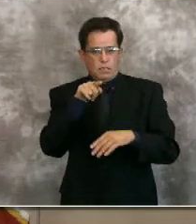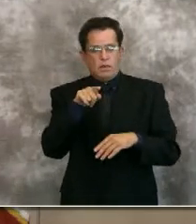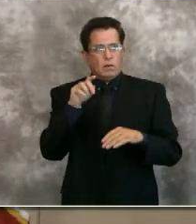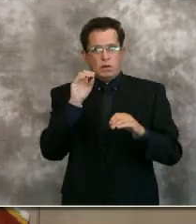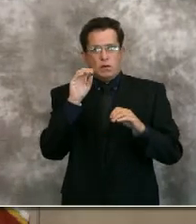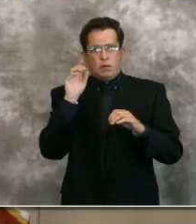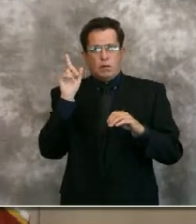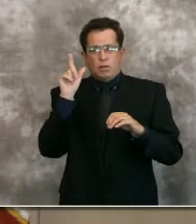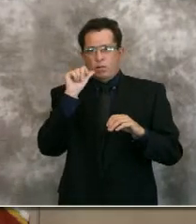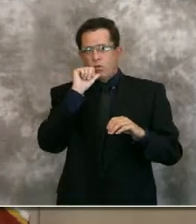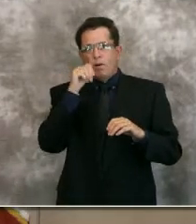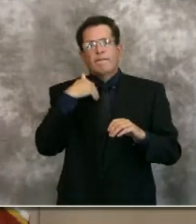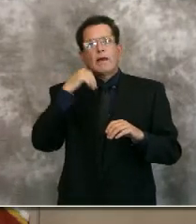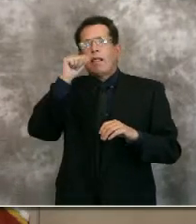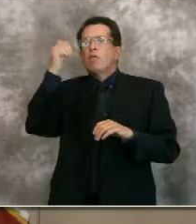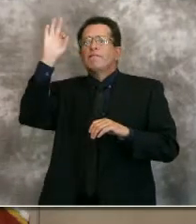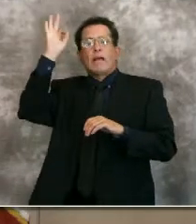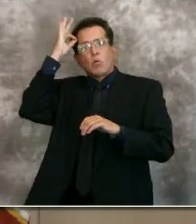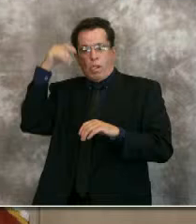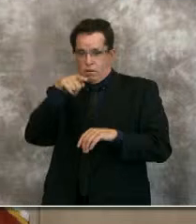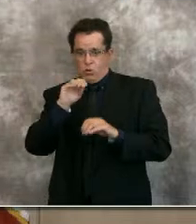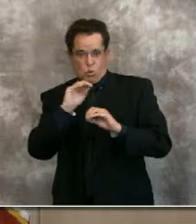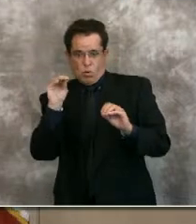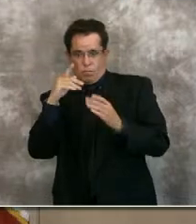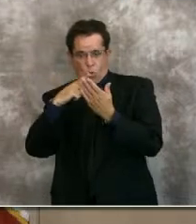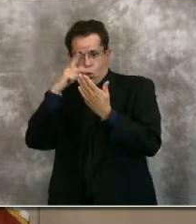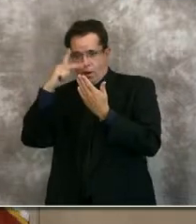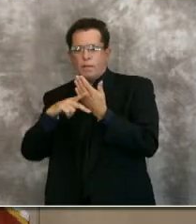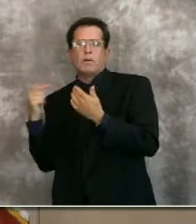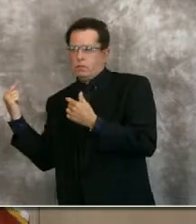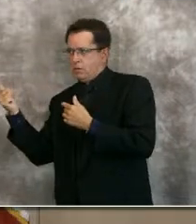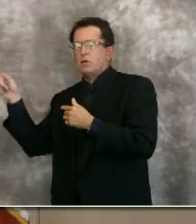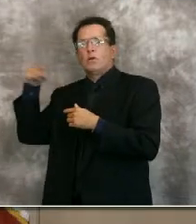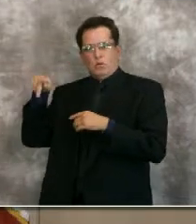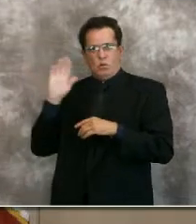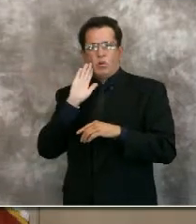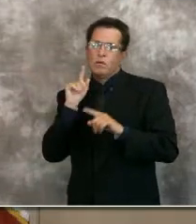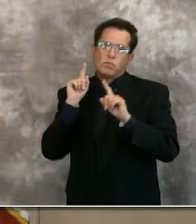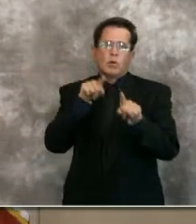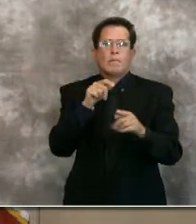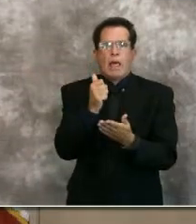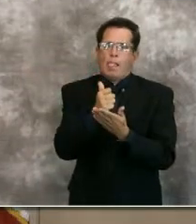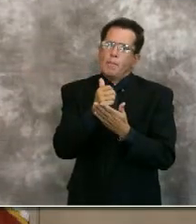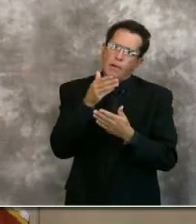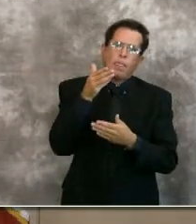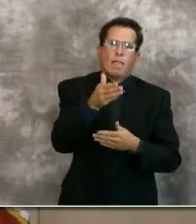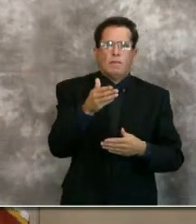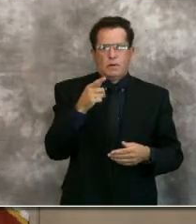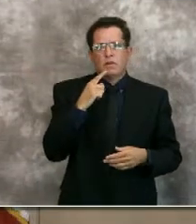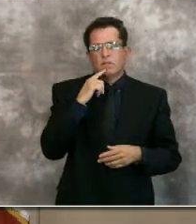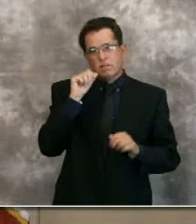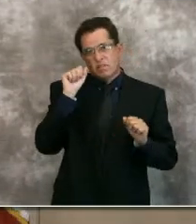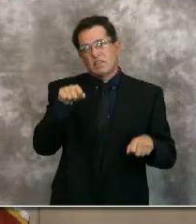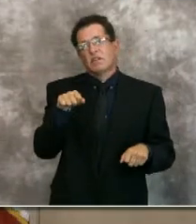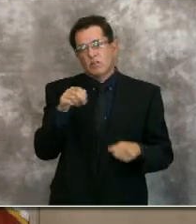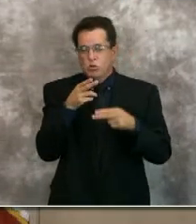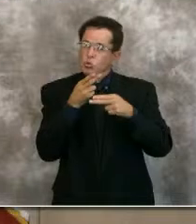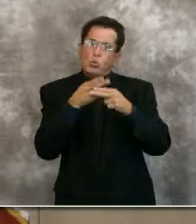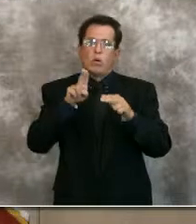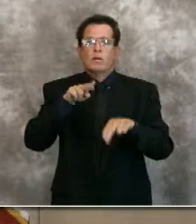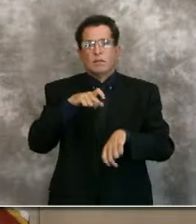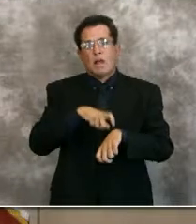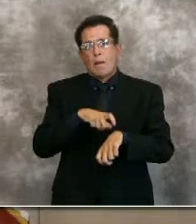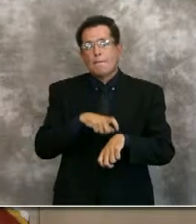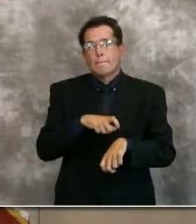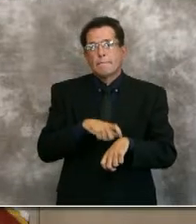supported or assisted by other federal assistance programs. And the turnaround, I think, will be in a relatively short period, in a